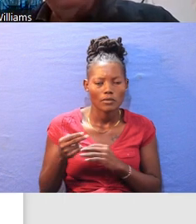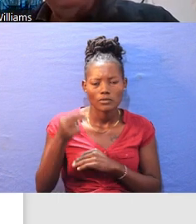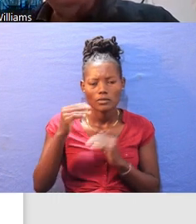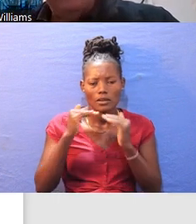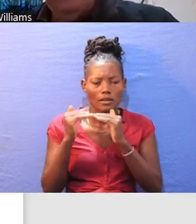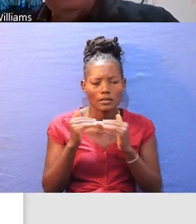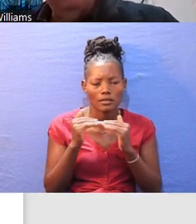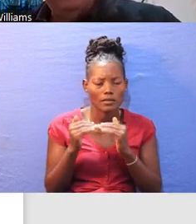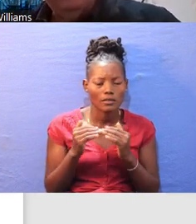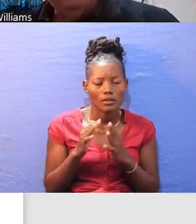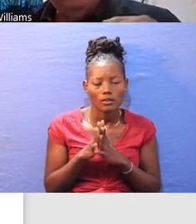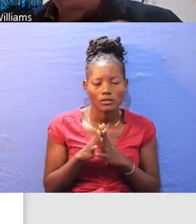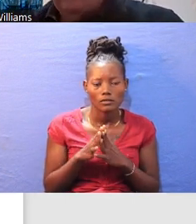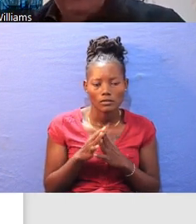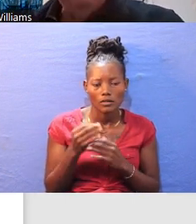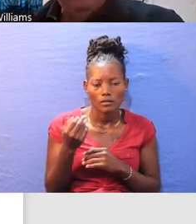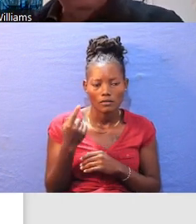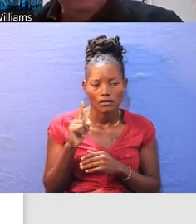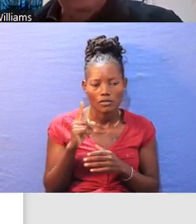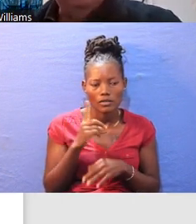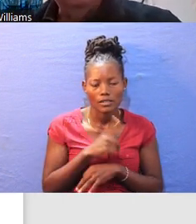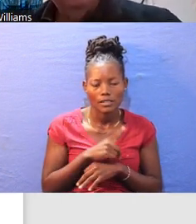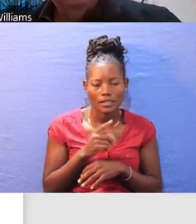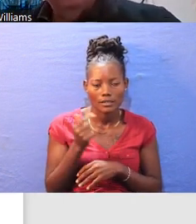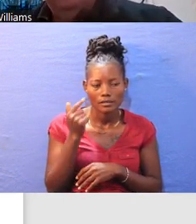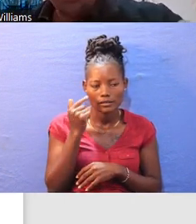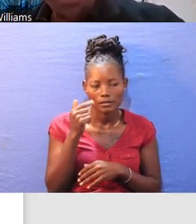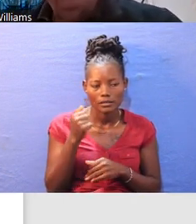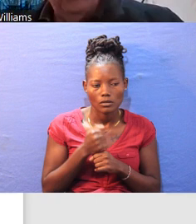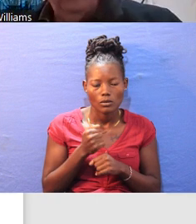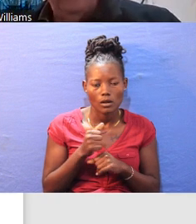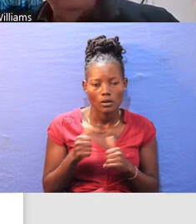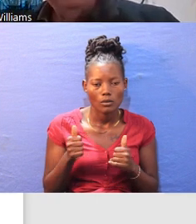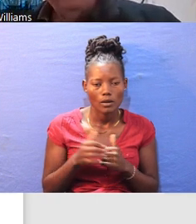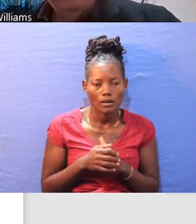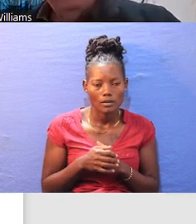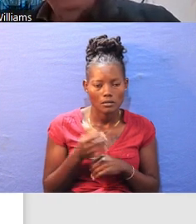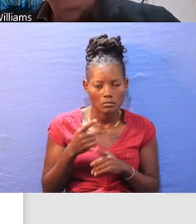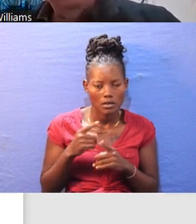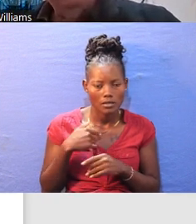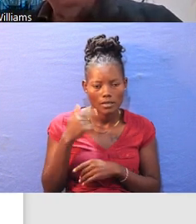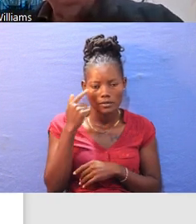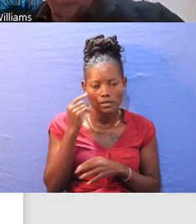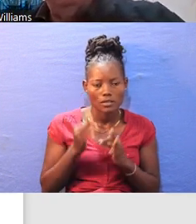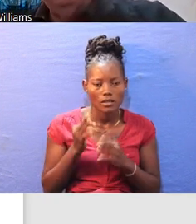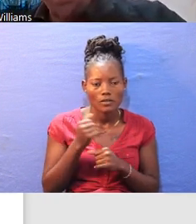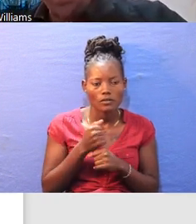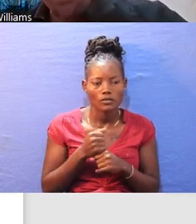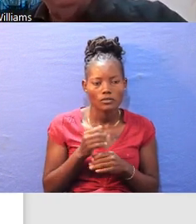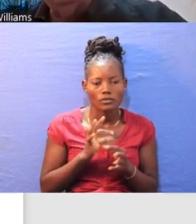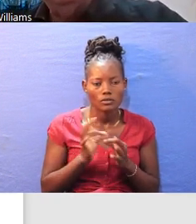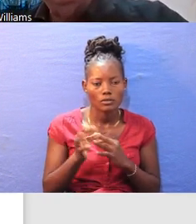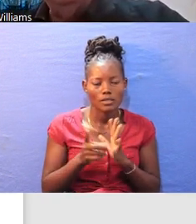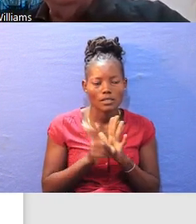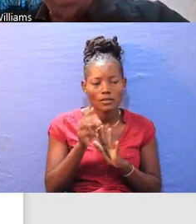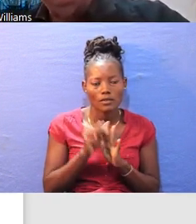I think when they get to a high level, I like kind of having a theme for the day, and that seems to work well. What I've noticed